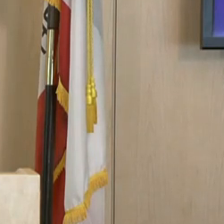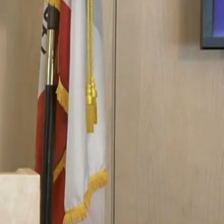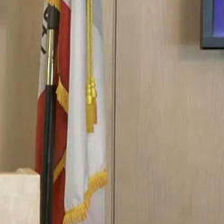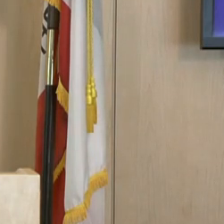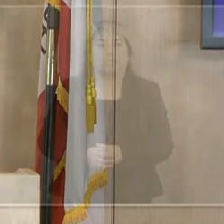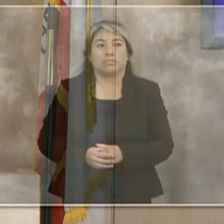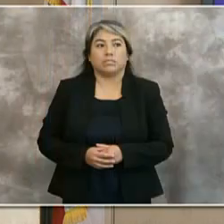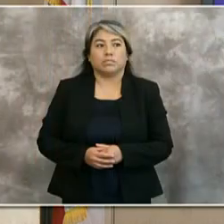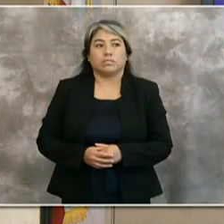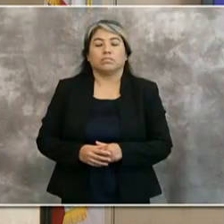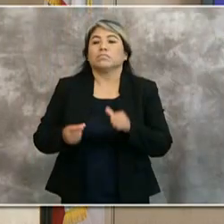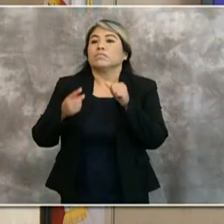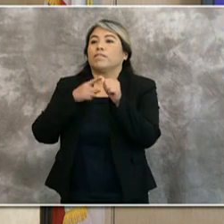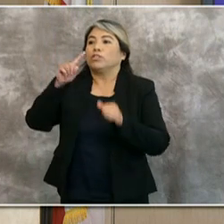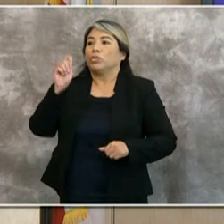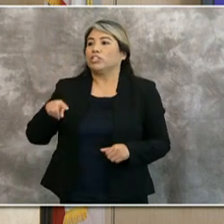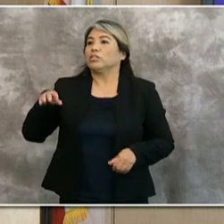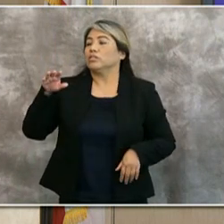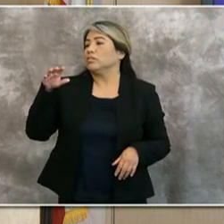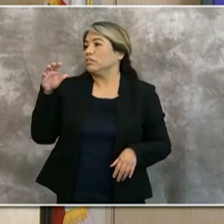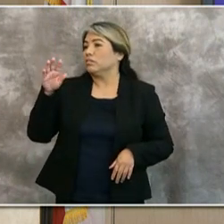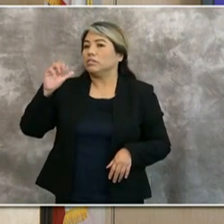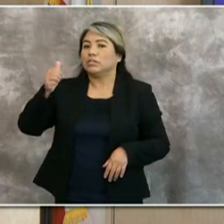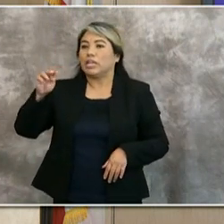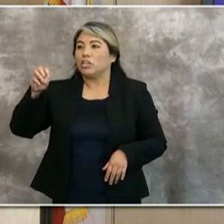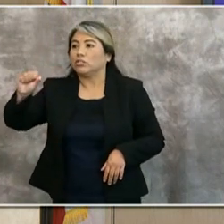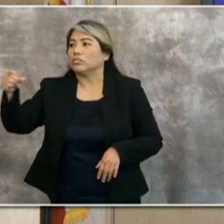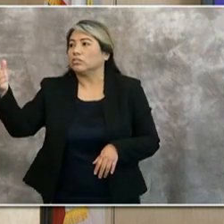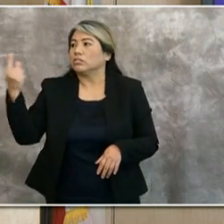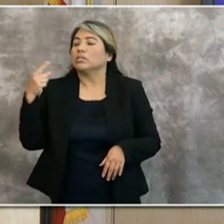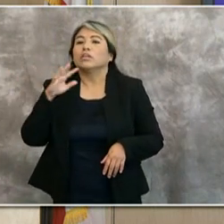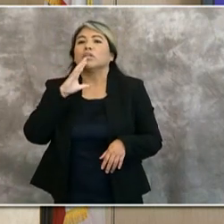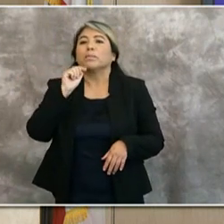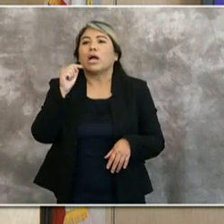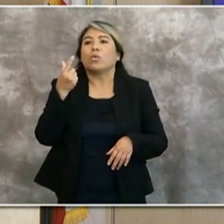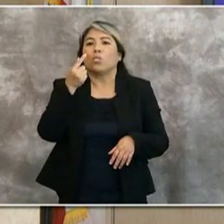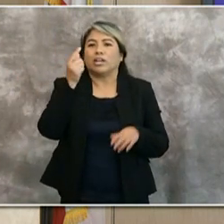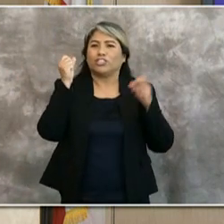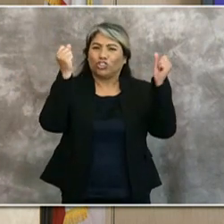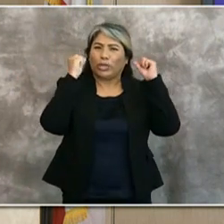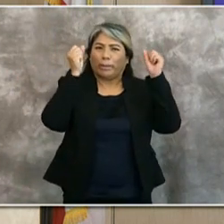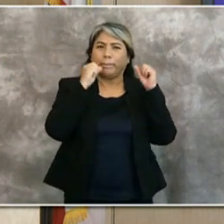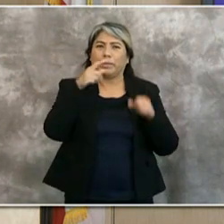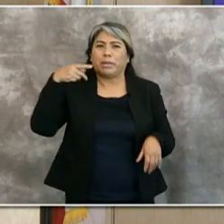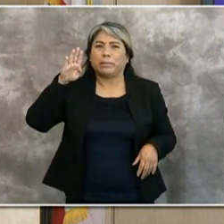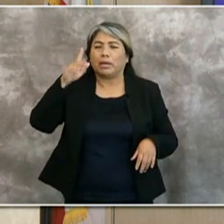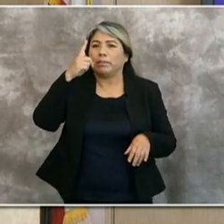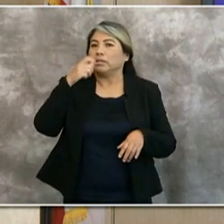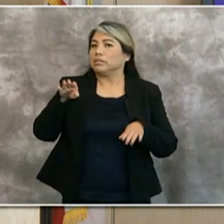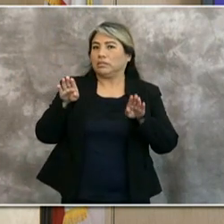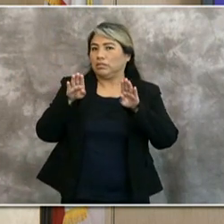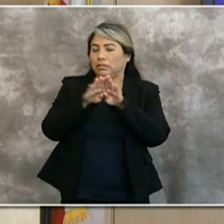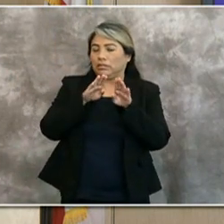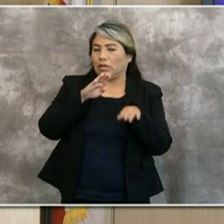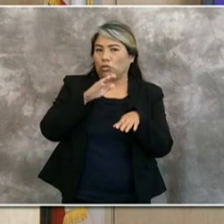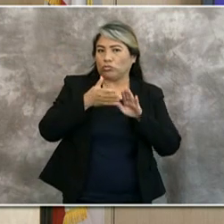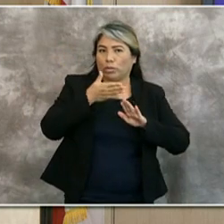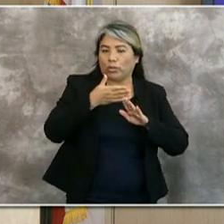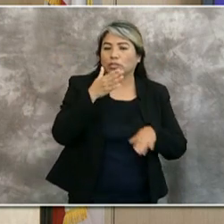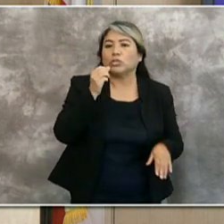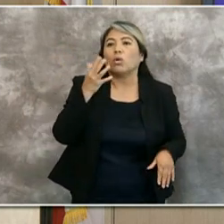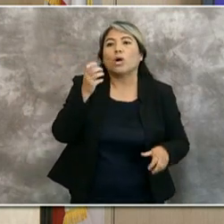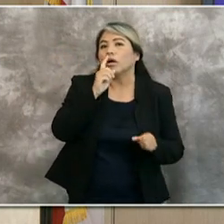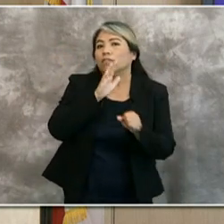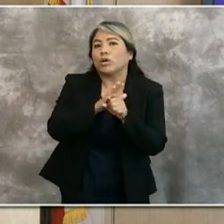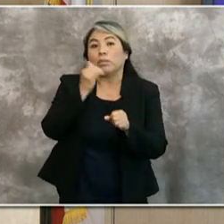earlier today I got the letter that Dr. Wooten sent to the gym in Pacific Beach for failing to close indoor operations. Can you confirm if there